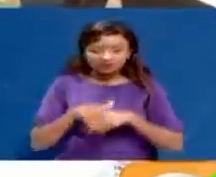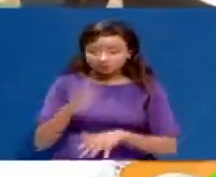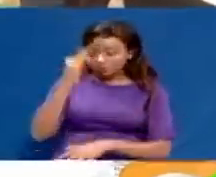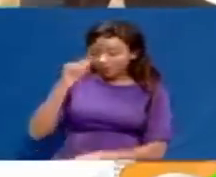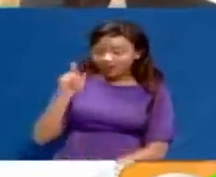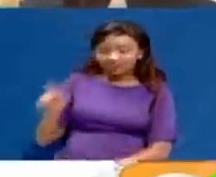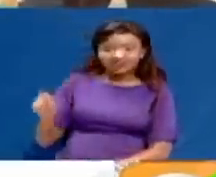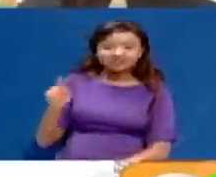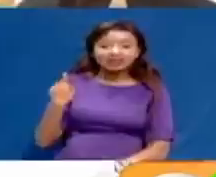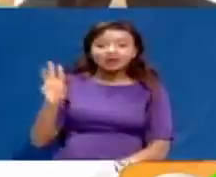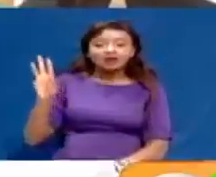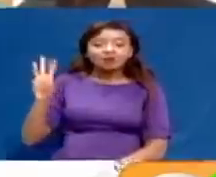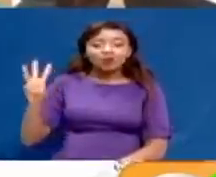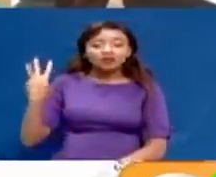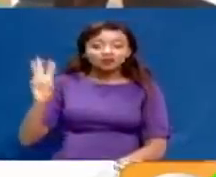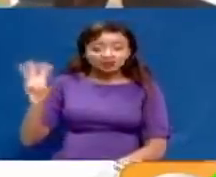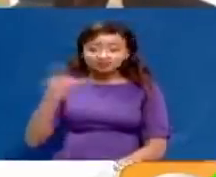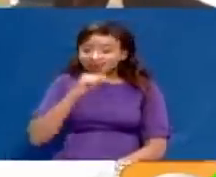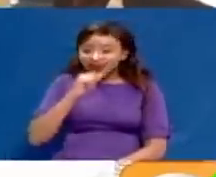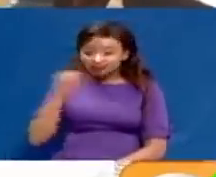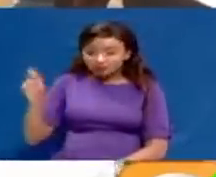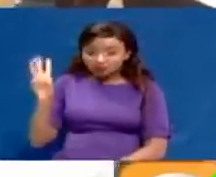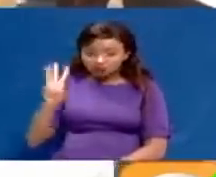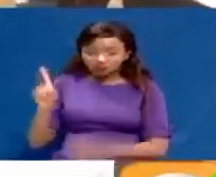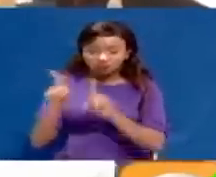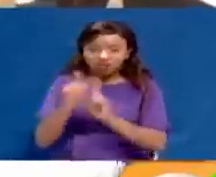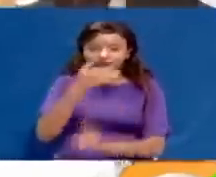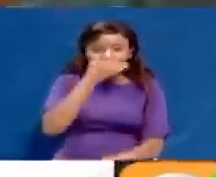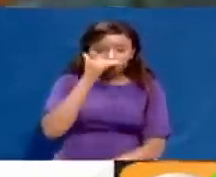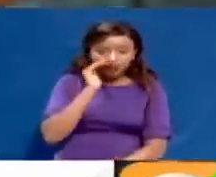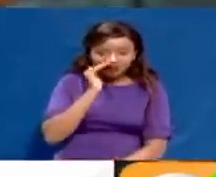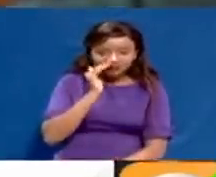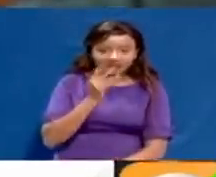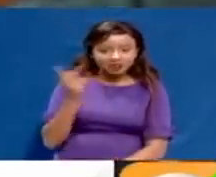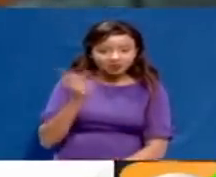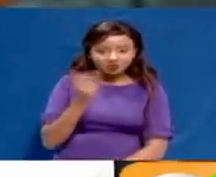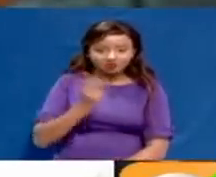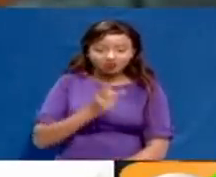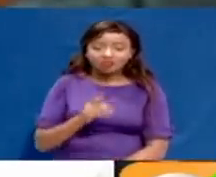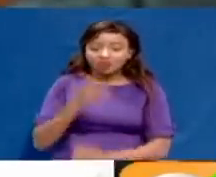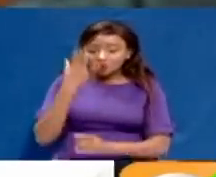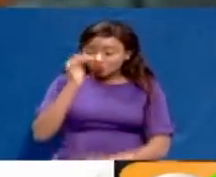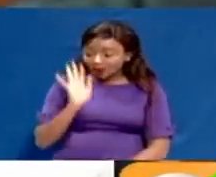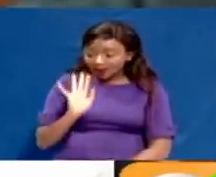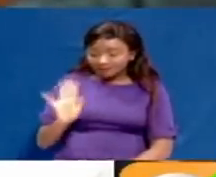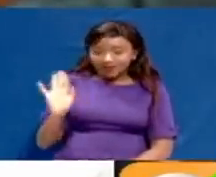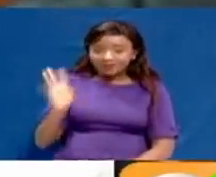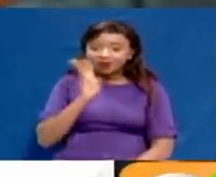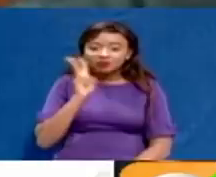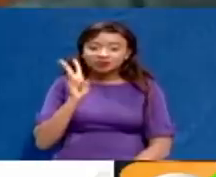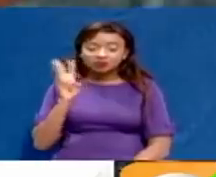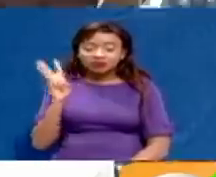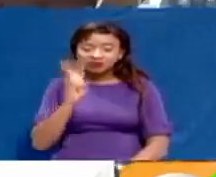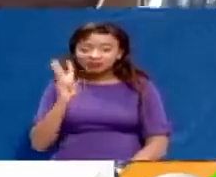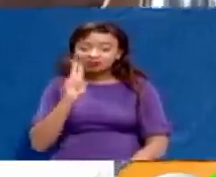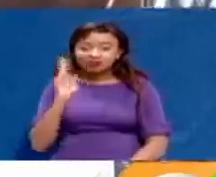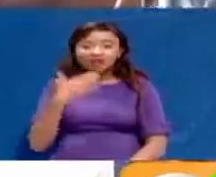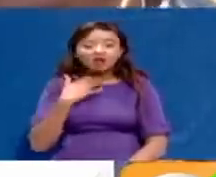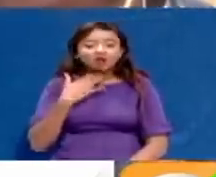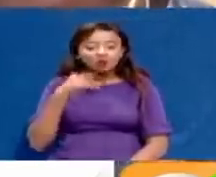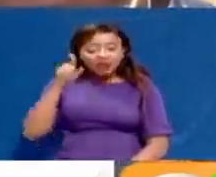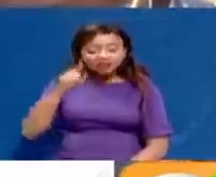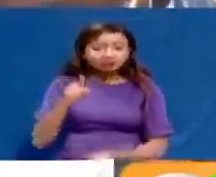Senator Moses Masika Wetangula and Honorable Musalia Mudavadi. Aidha, Wetangula amemtaka kiongozi wa Kotu Francis